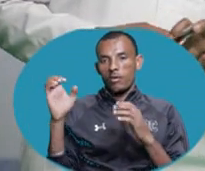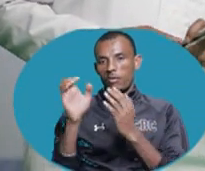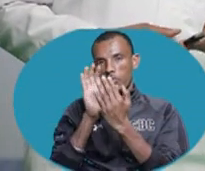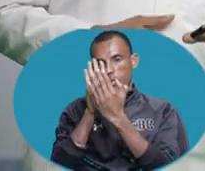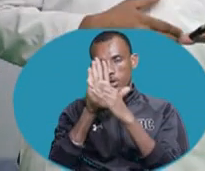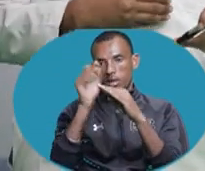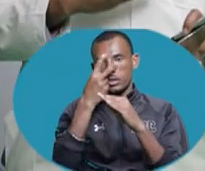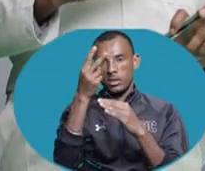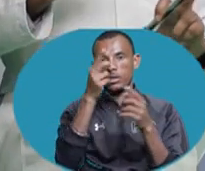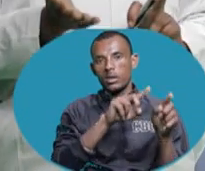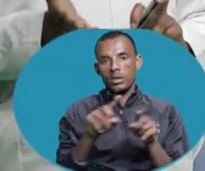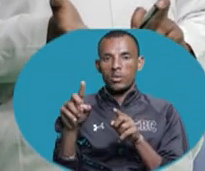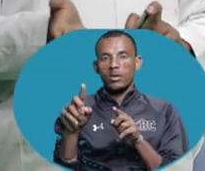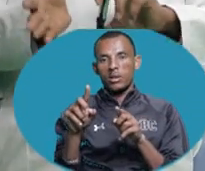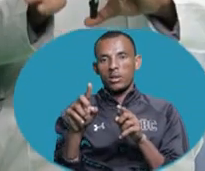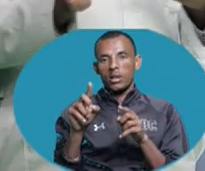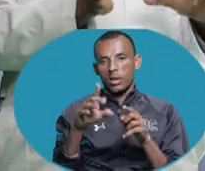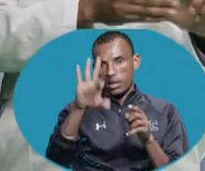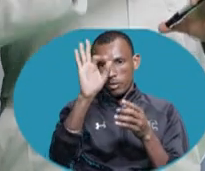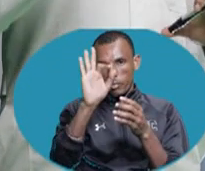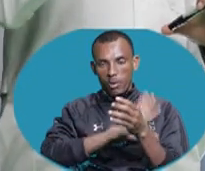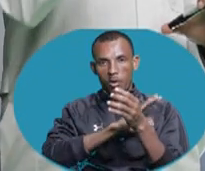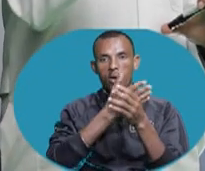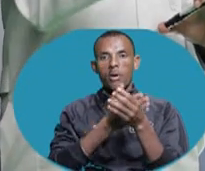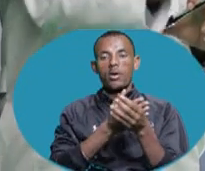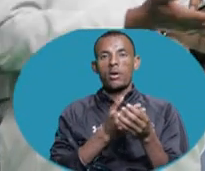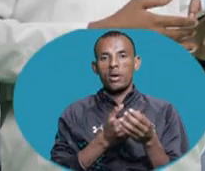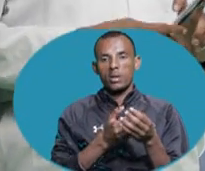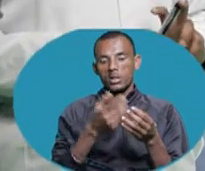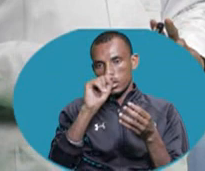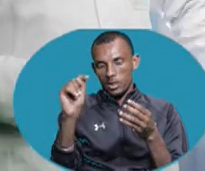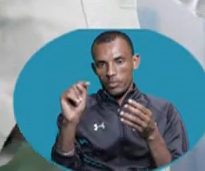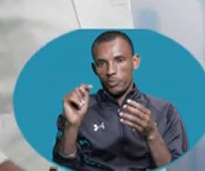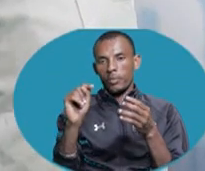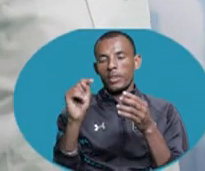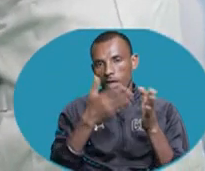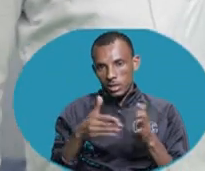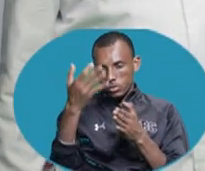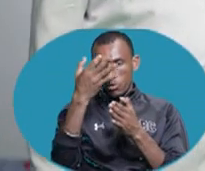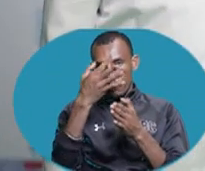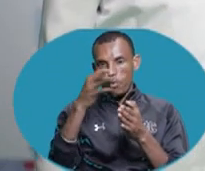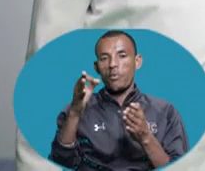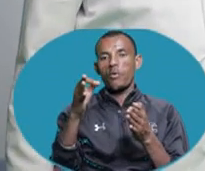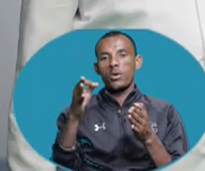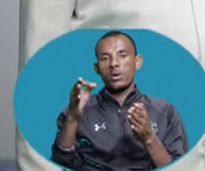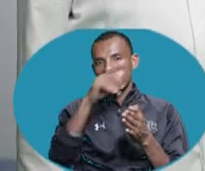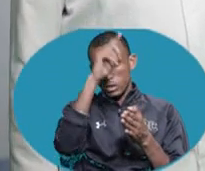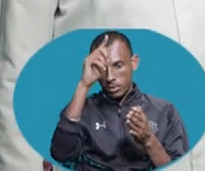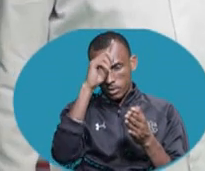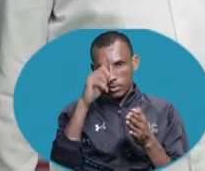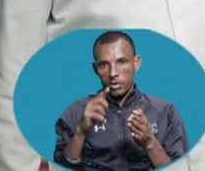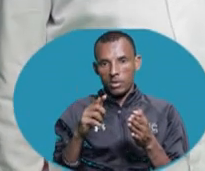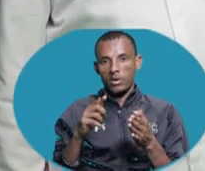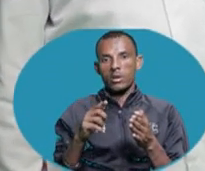of Axis power, or in other words, the strategy of Germany, Blitzkrieg or phony war.